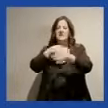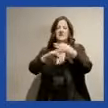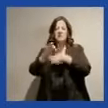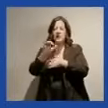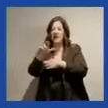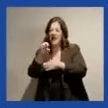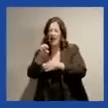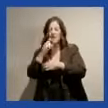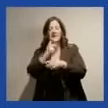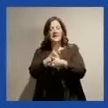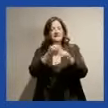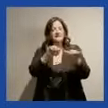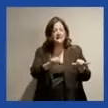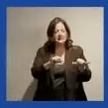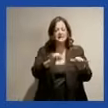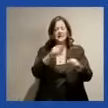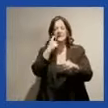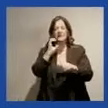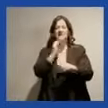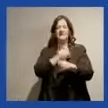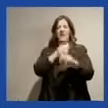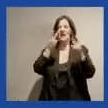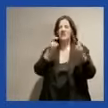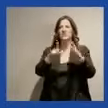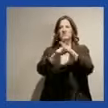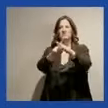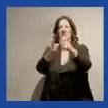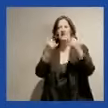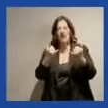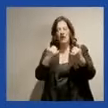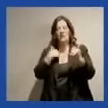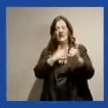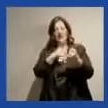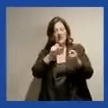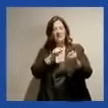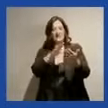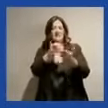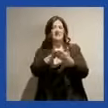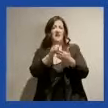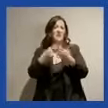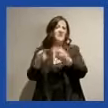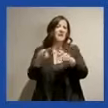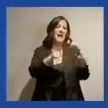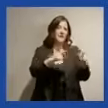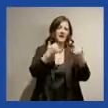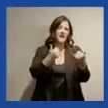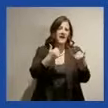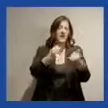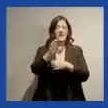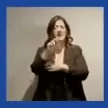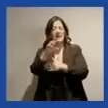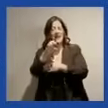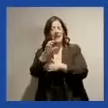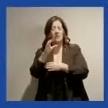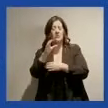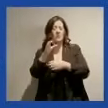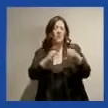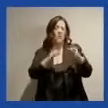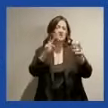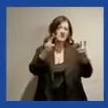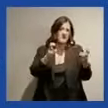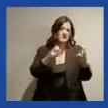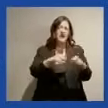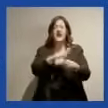think is important. It relates to the issue of our time, and that's addressing the streets and sidewalks. And then on broader nutrition programs. We're holding our summer